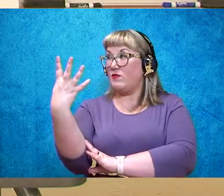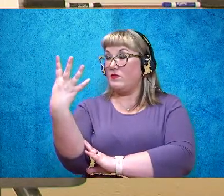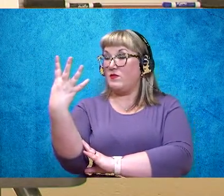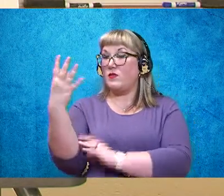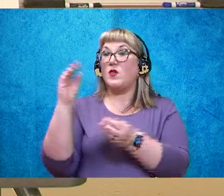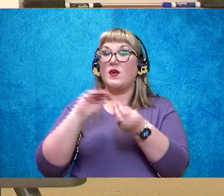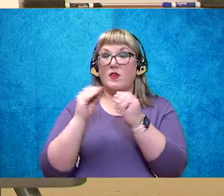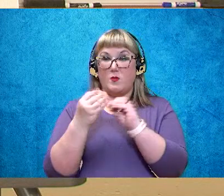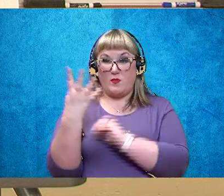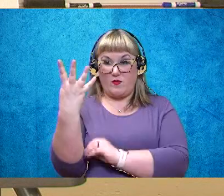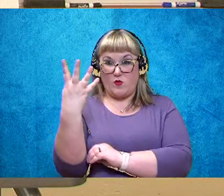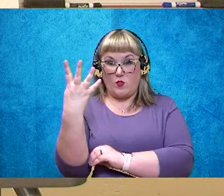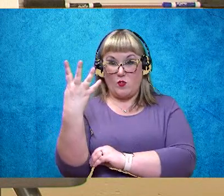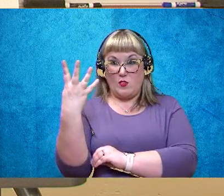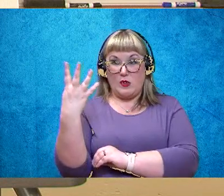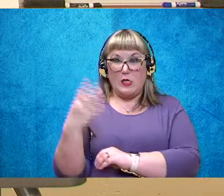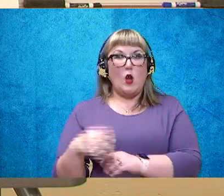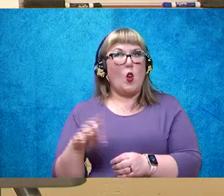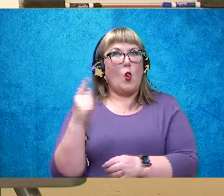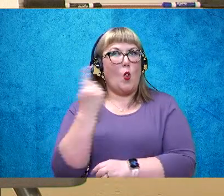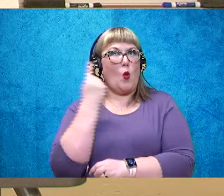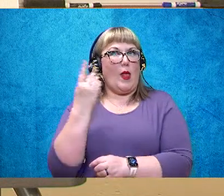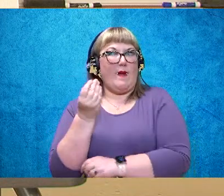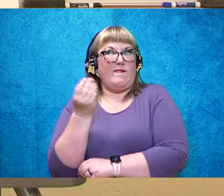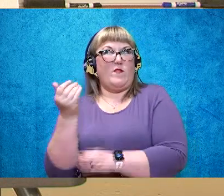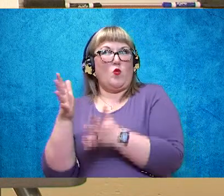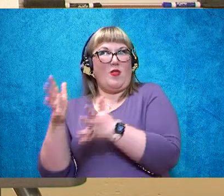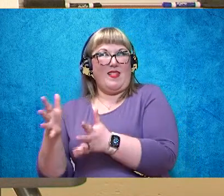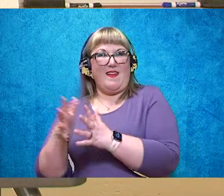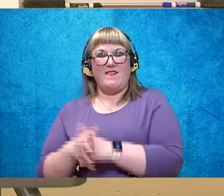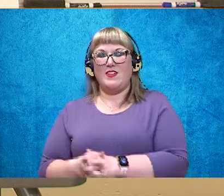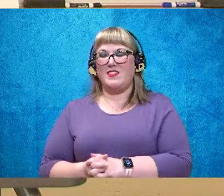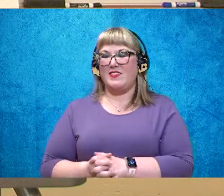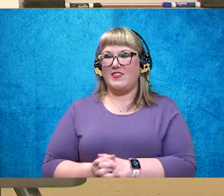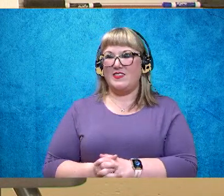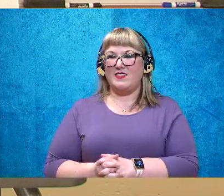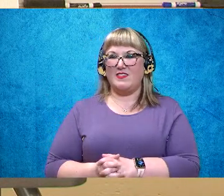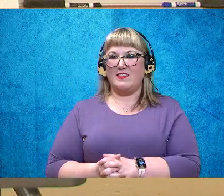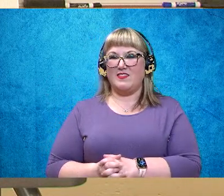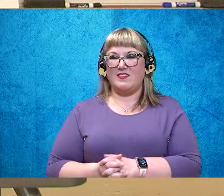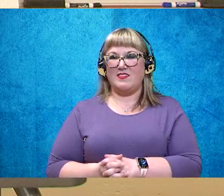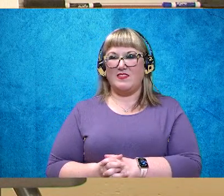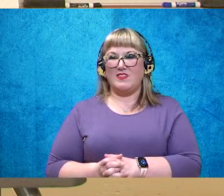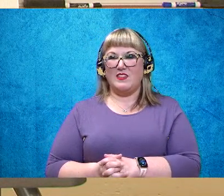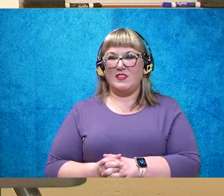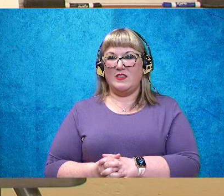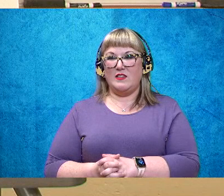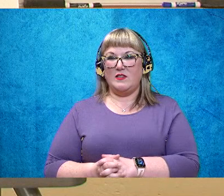Here's number 4. We've only got a few numbers left till our number line is finished.